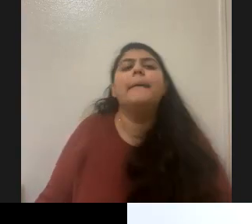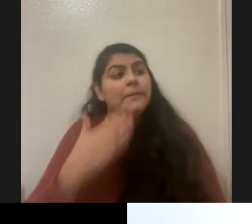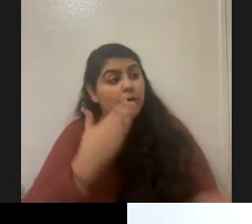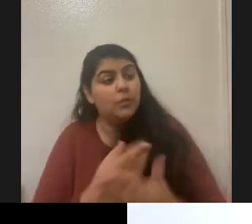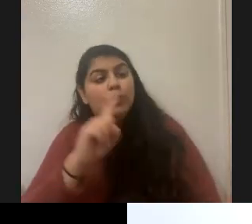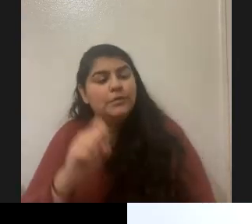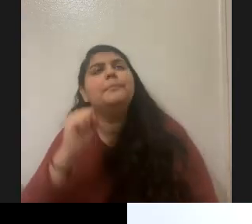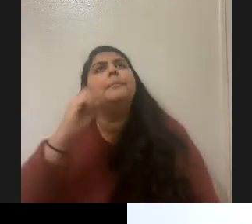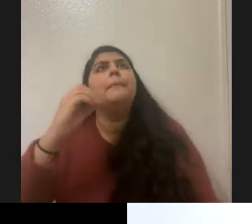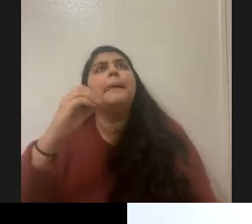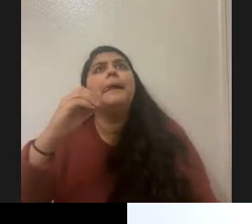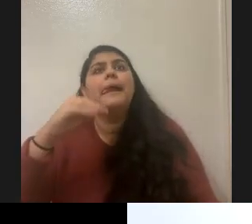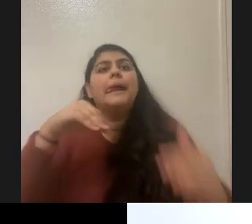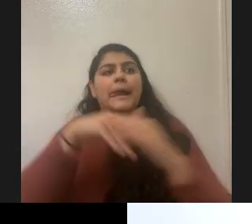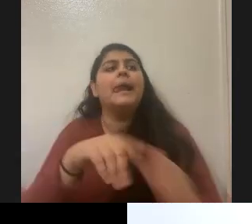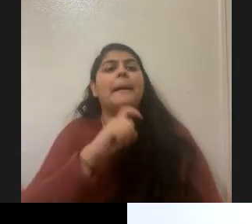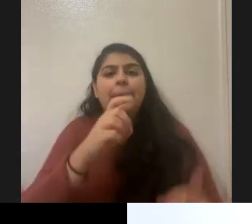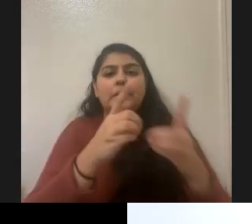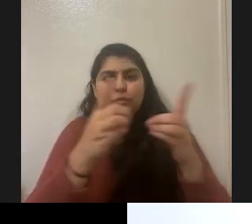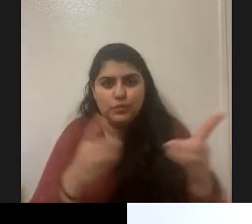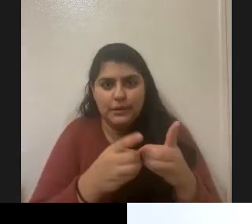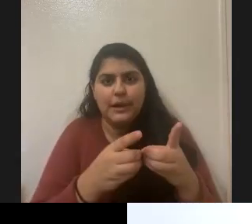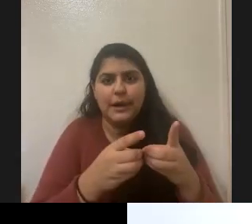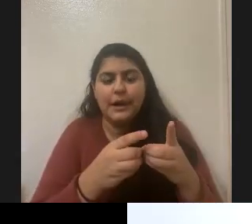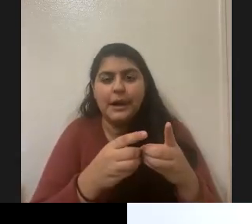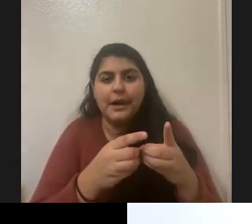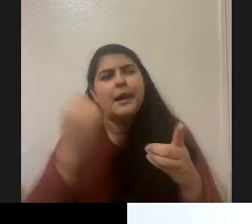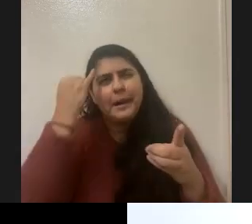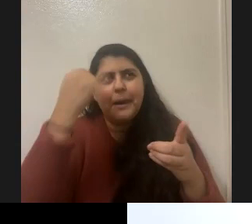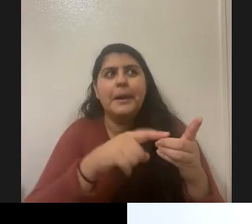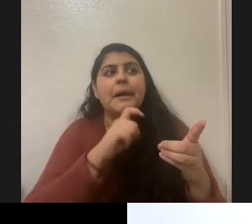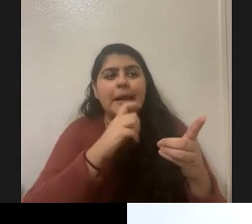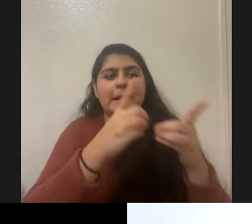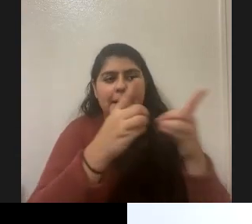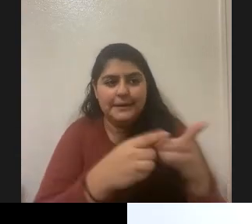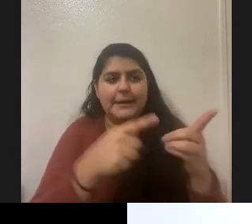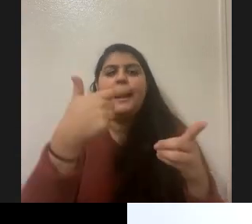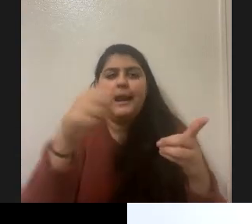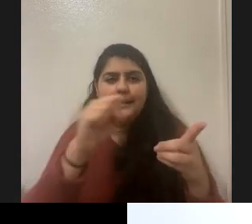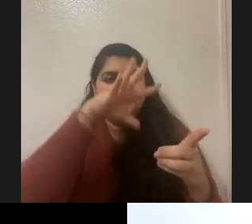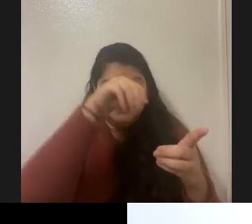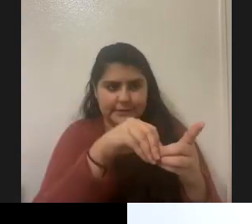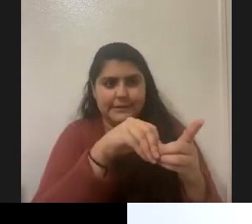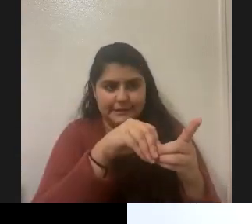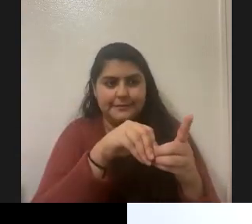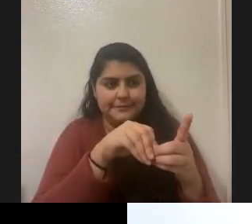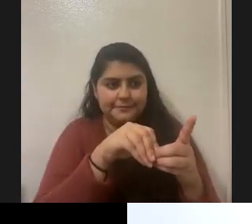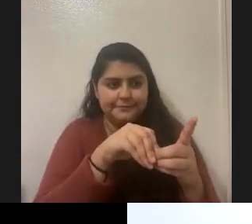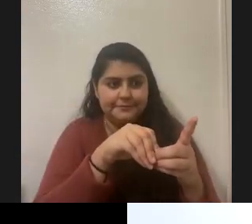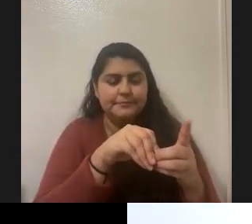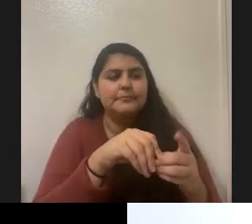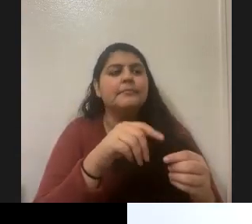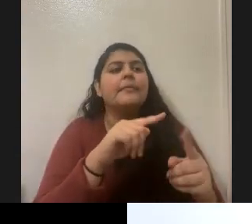So in our metal donut, imagine a metal donut, we put a bunch of gas inside of it. We then